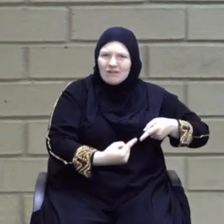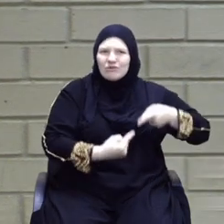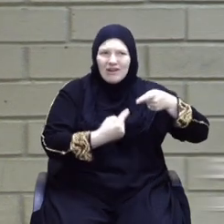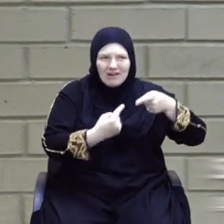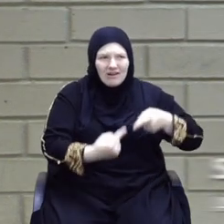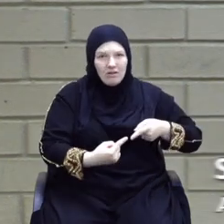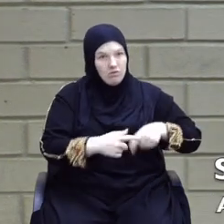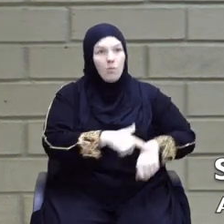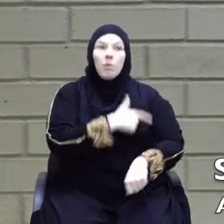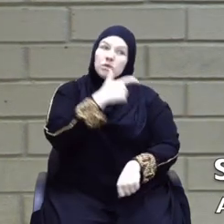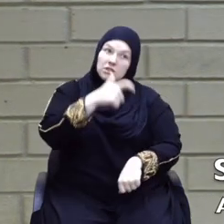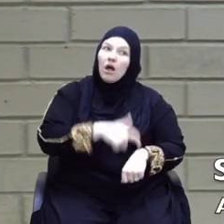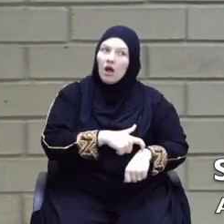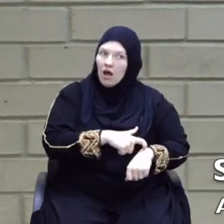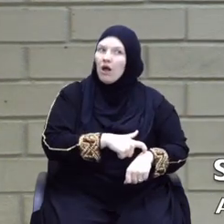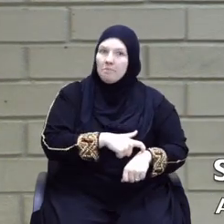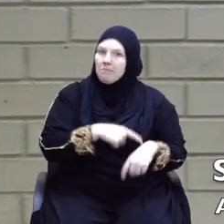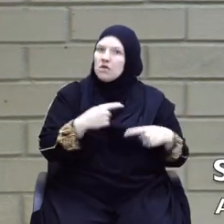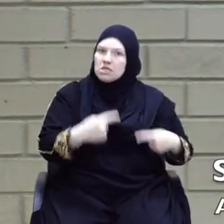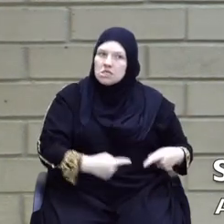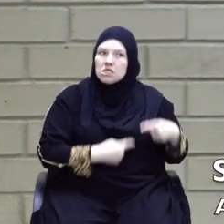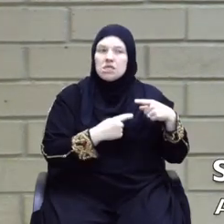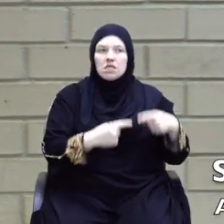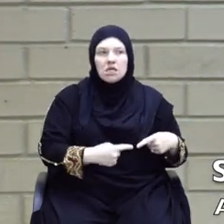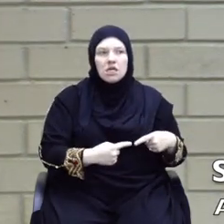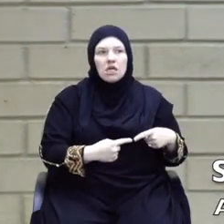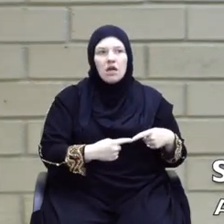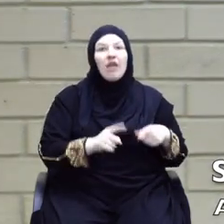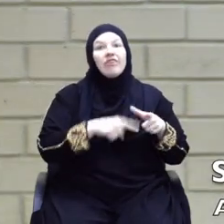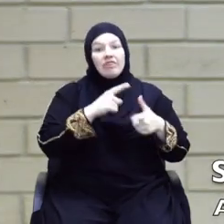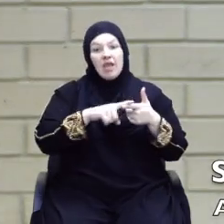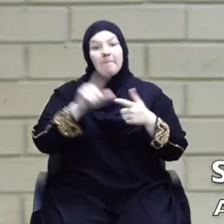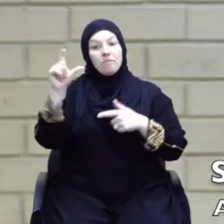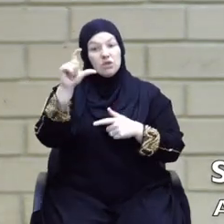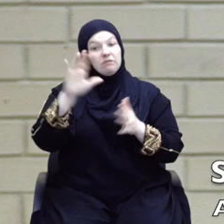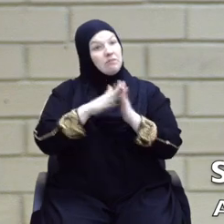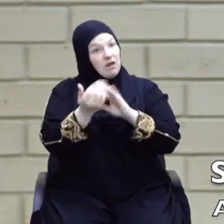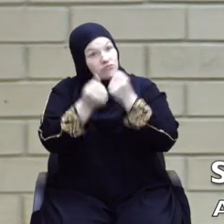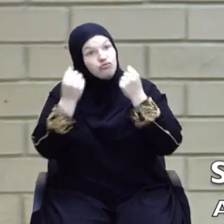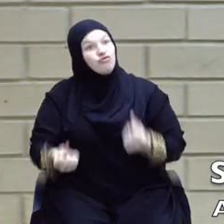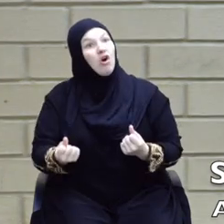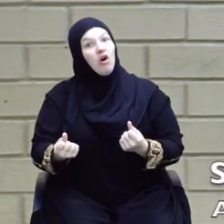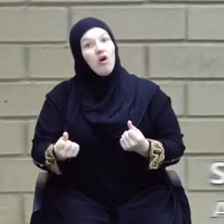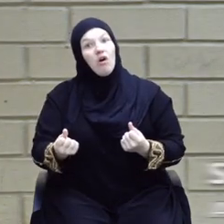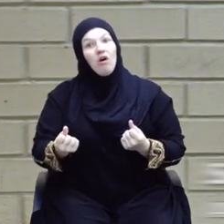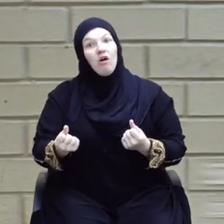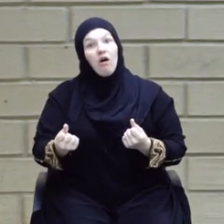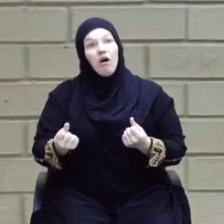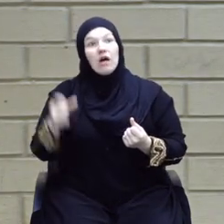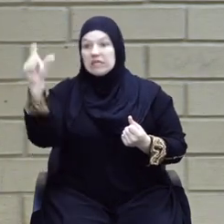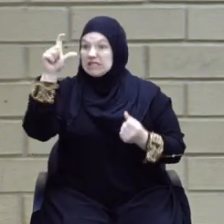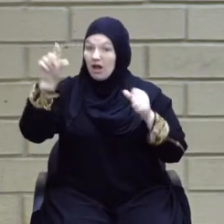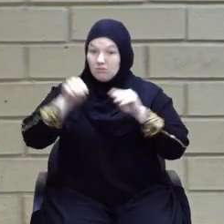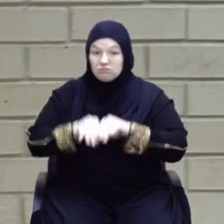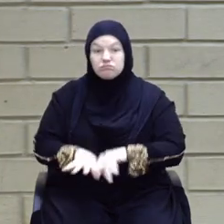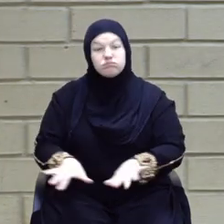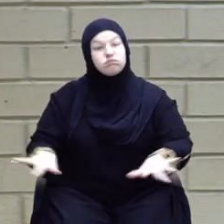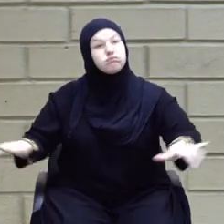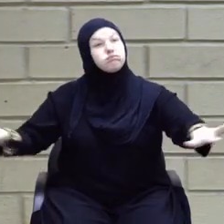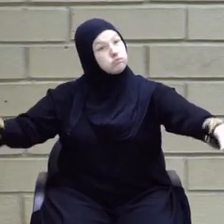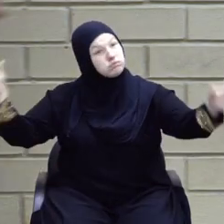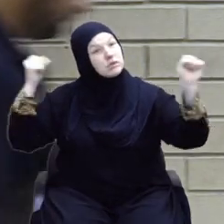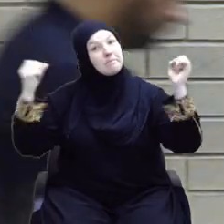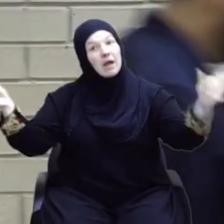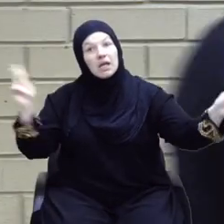lengthy period, where Muslims became strong and Islam became a dominant religion, and then it